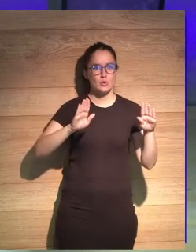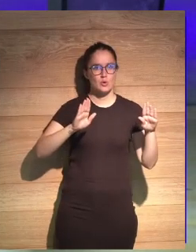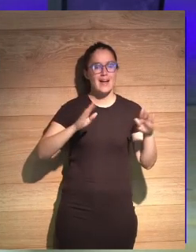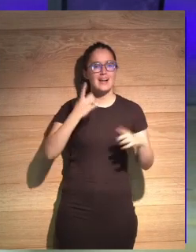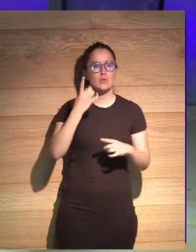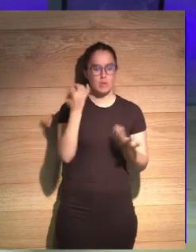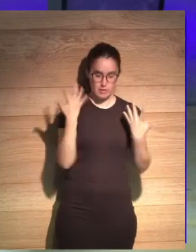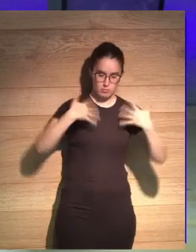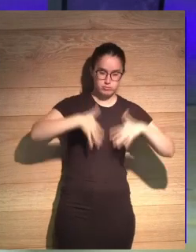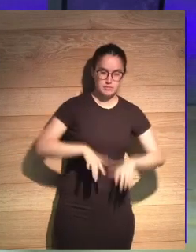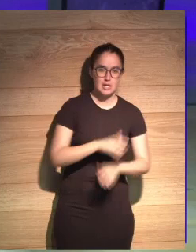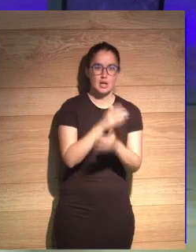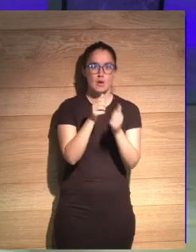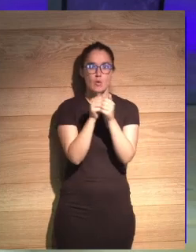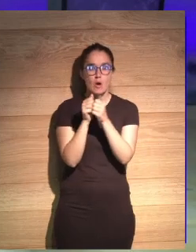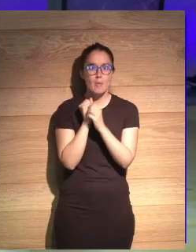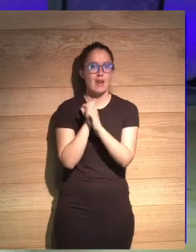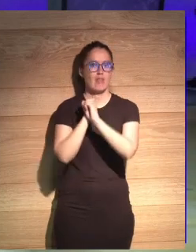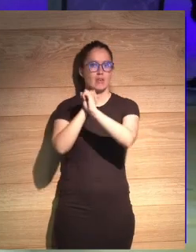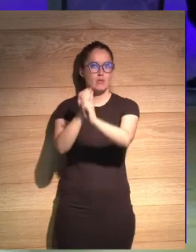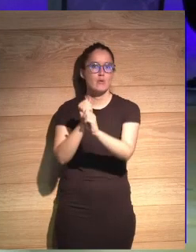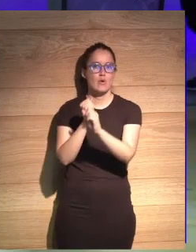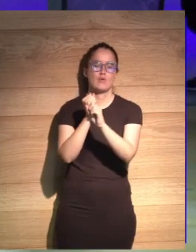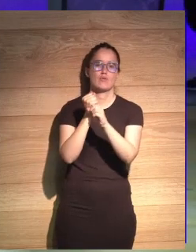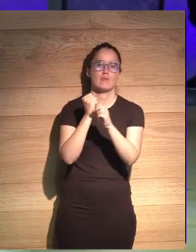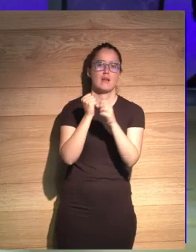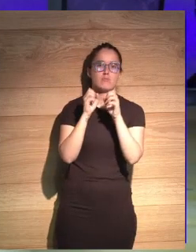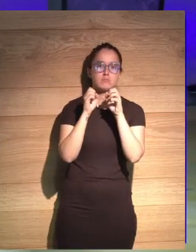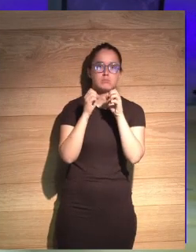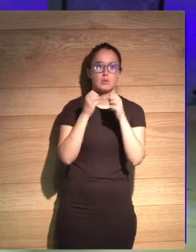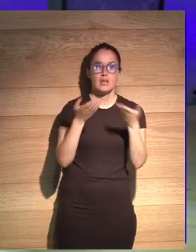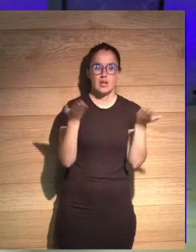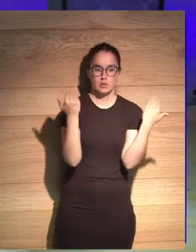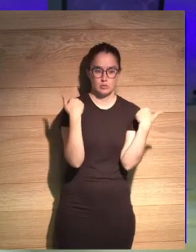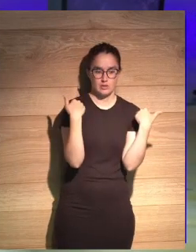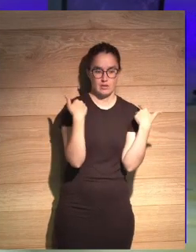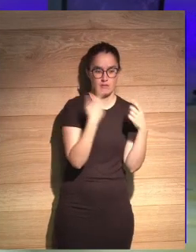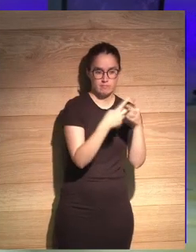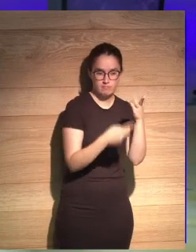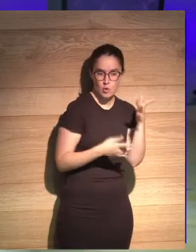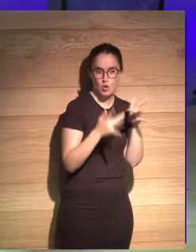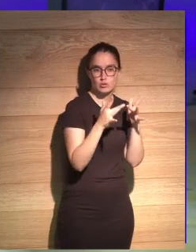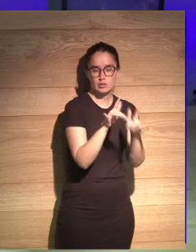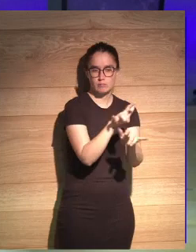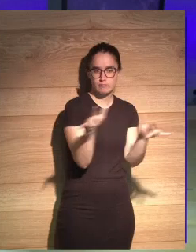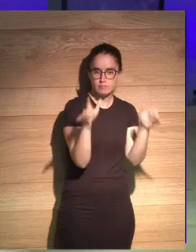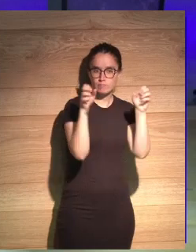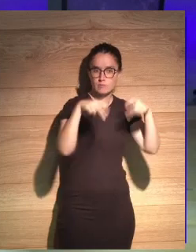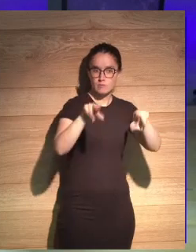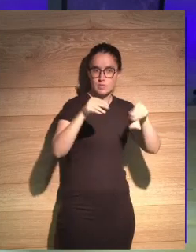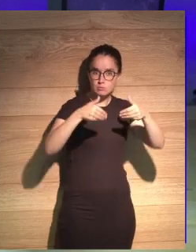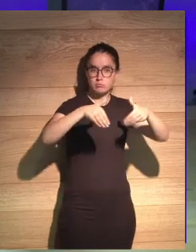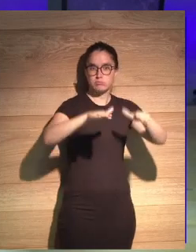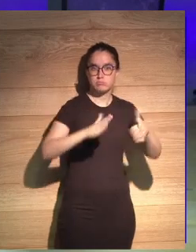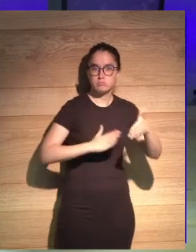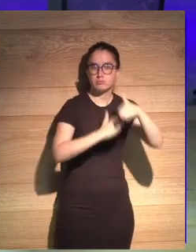the environment, the context of the person, how inclined they are to join in a game, and how inclined they are